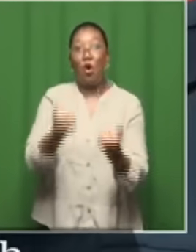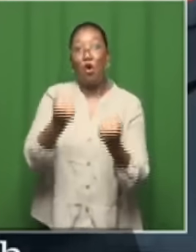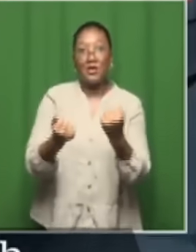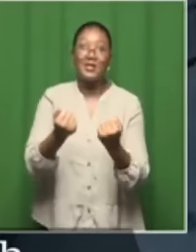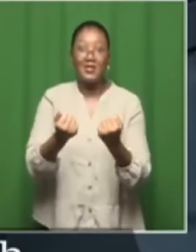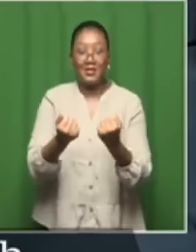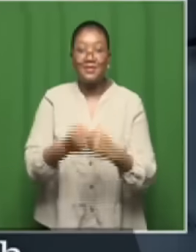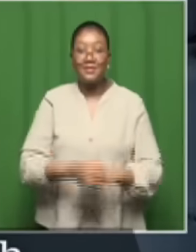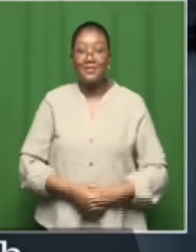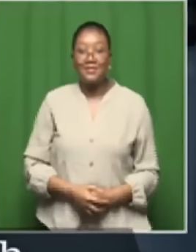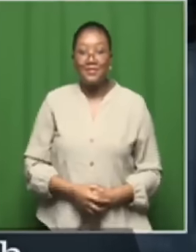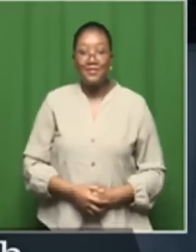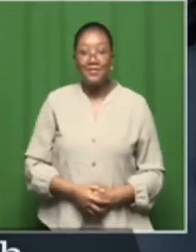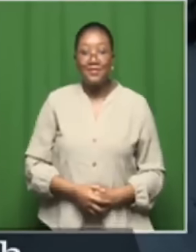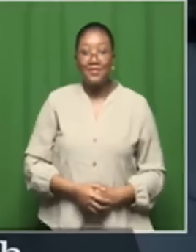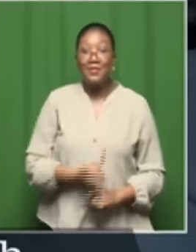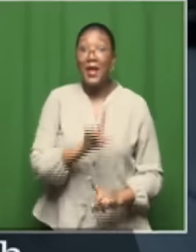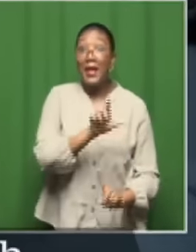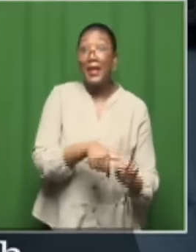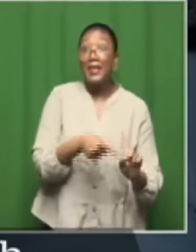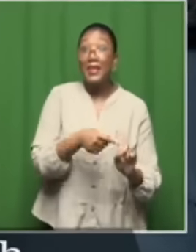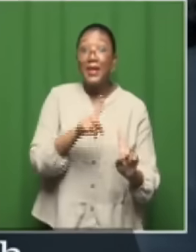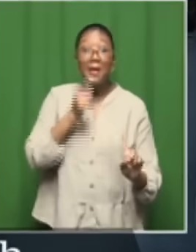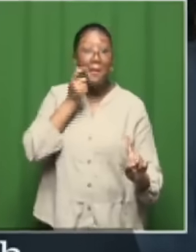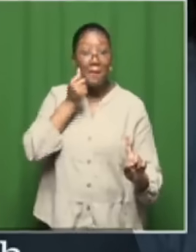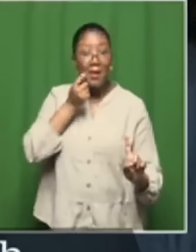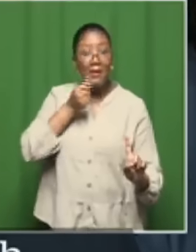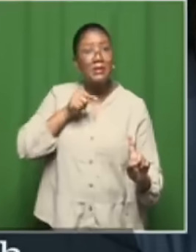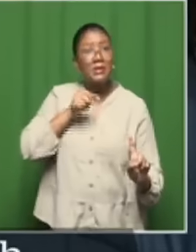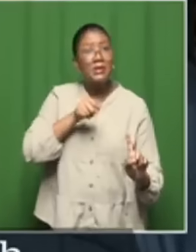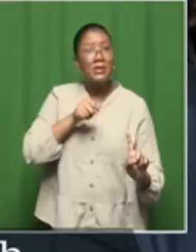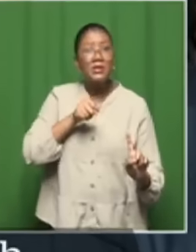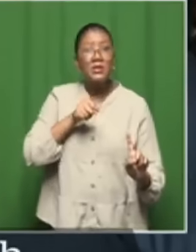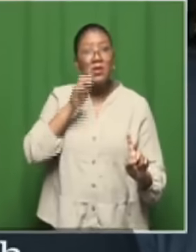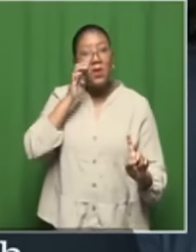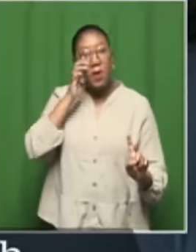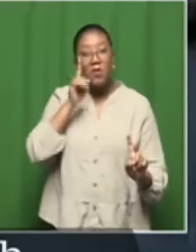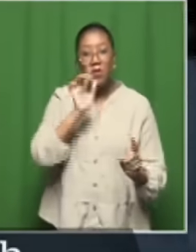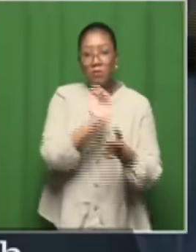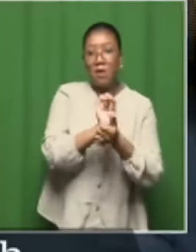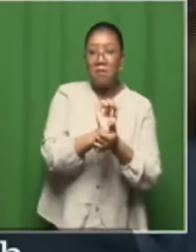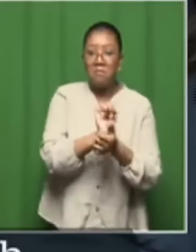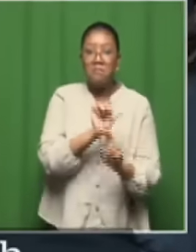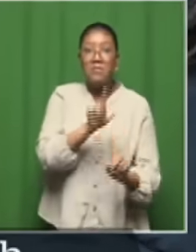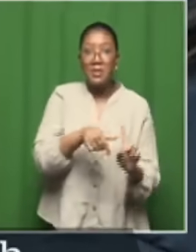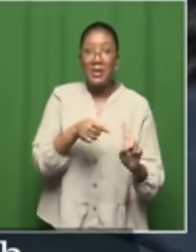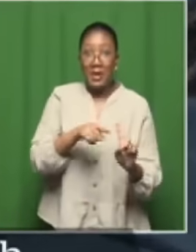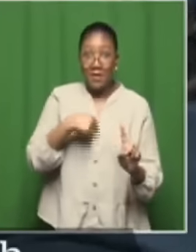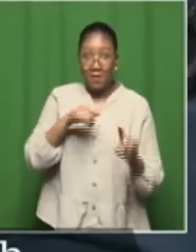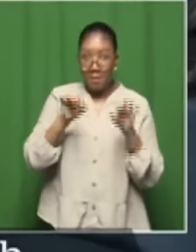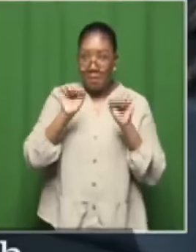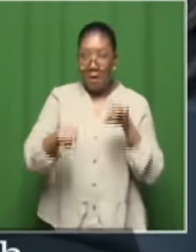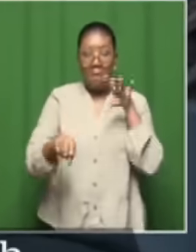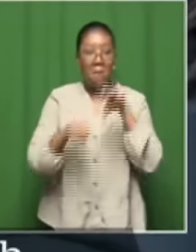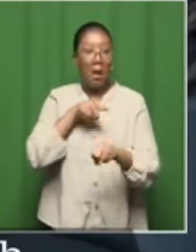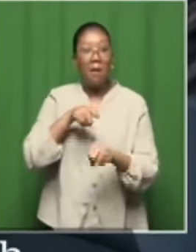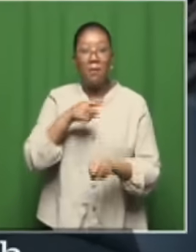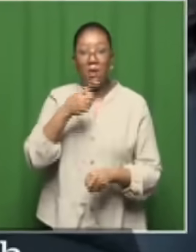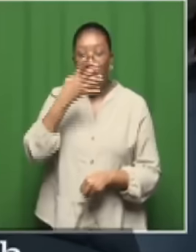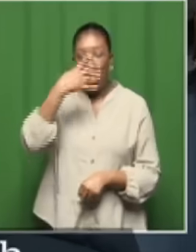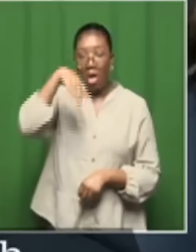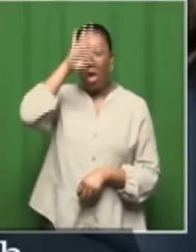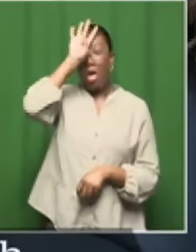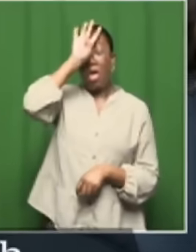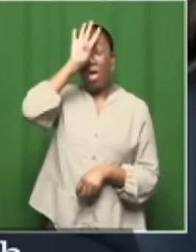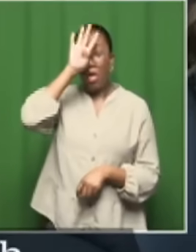Yeah. So the gentleman that we obviously were with when you apprehended was clearly high. We found the substance